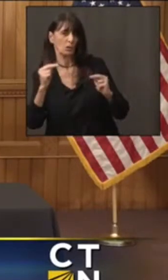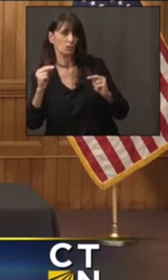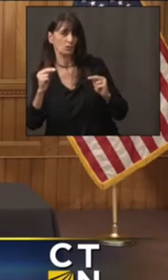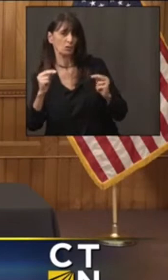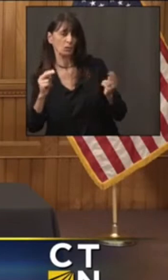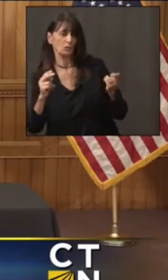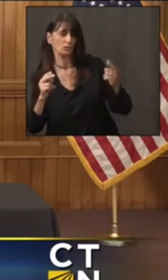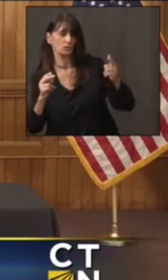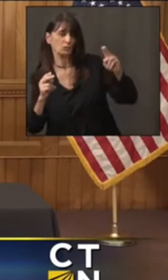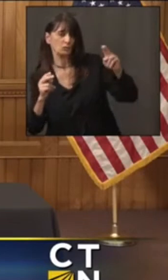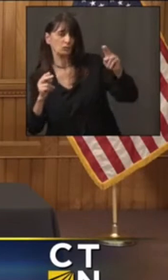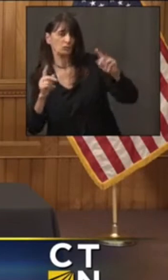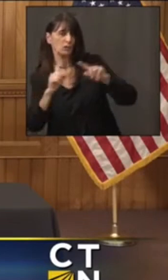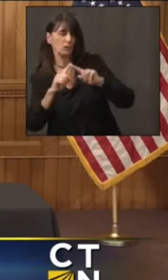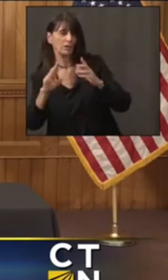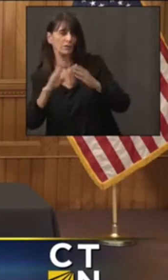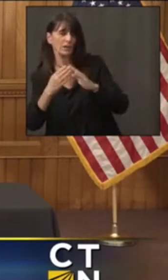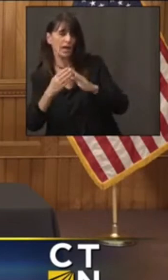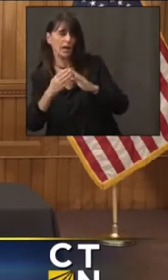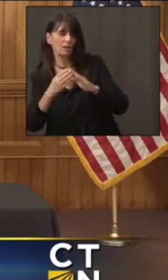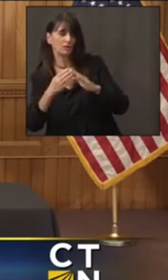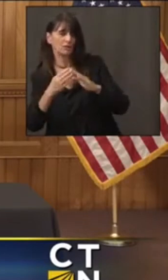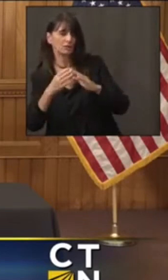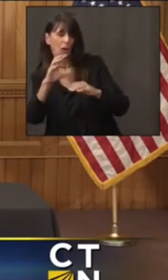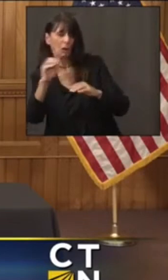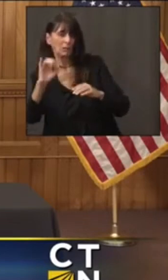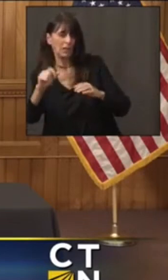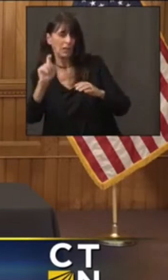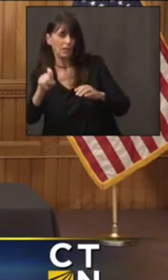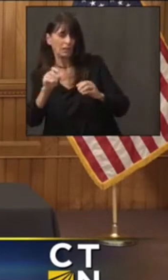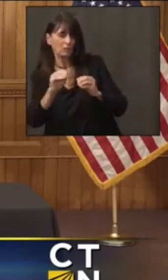towns aiding companies along the line?